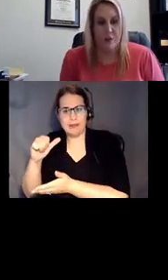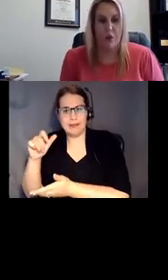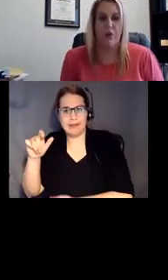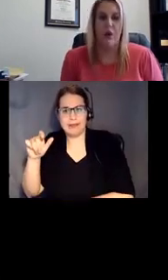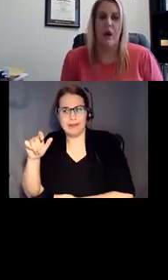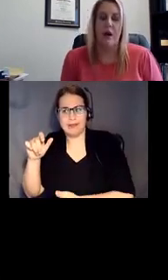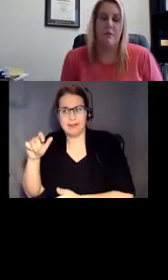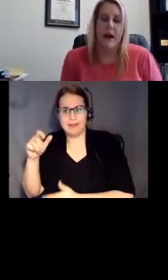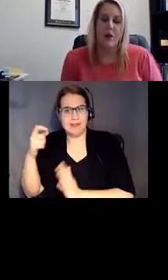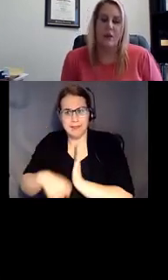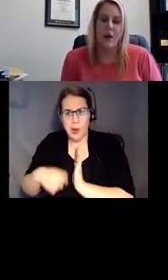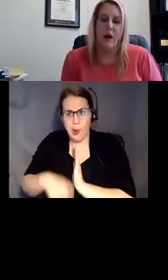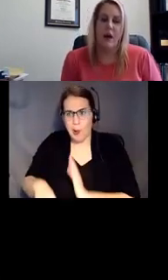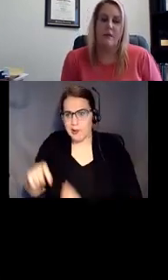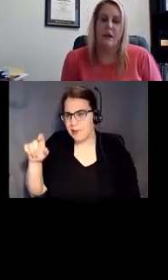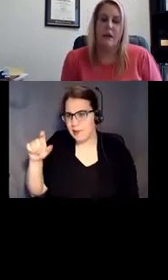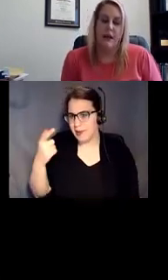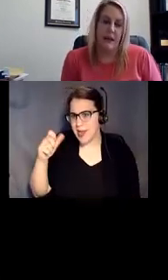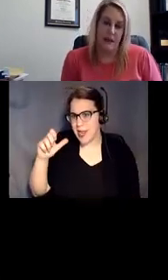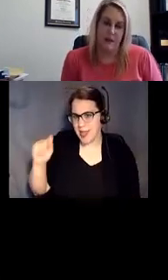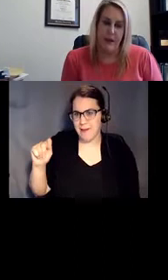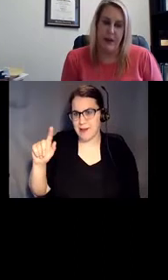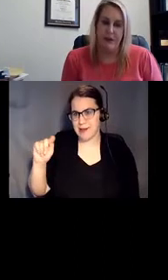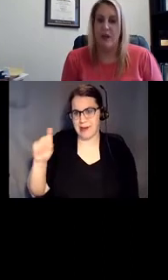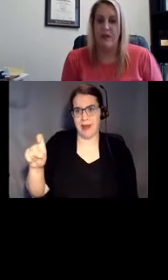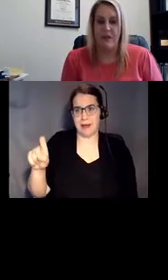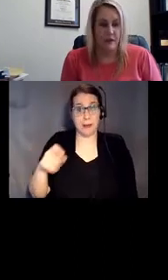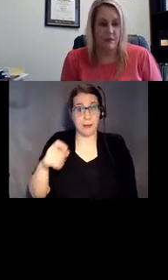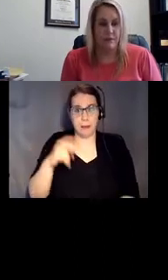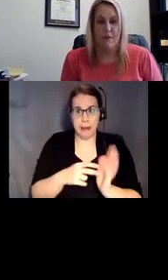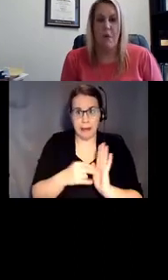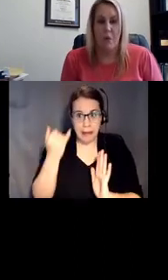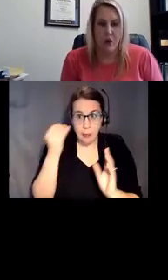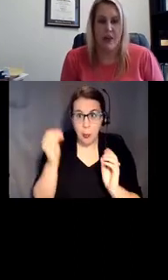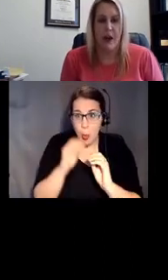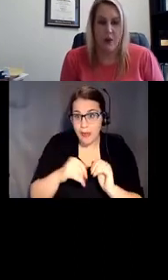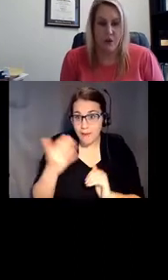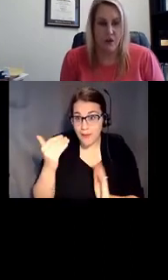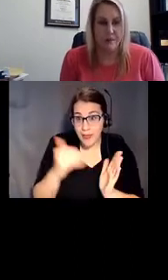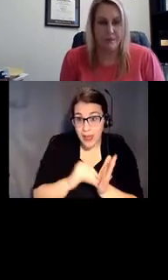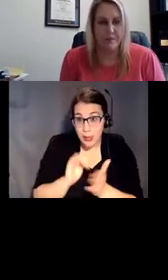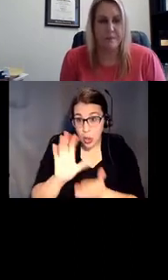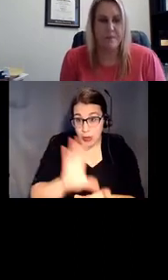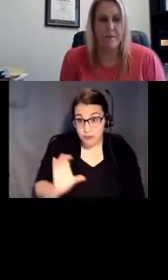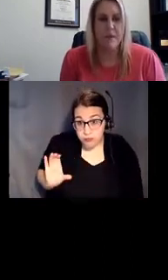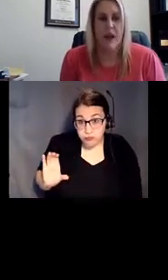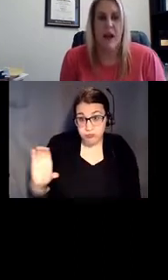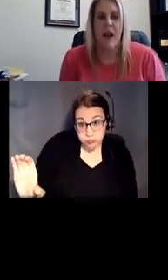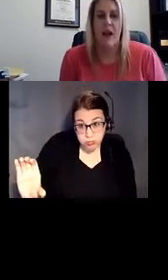the eligible amount if you're gifting more to that person.